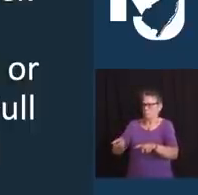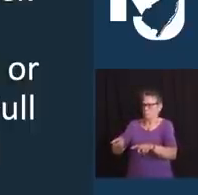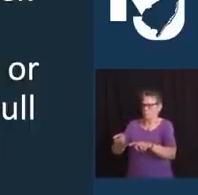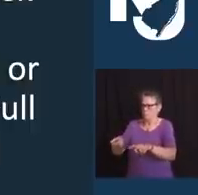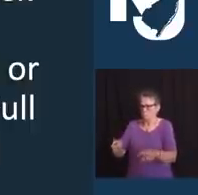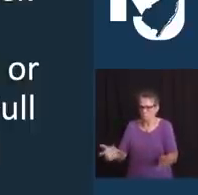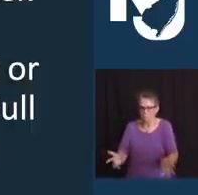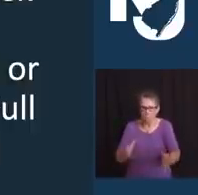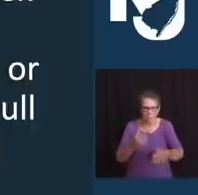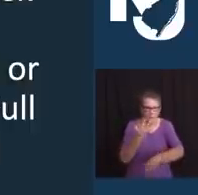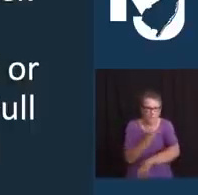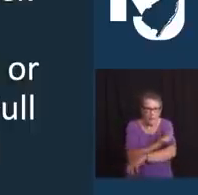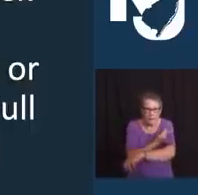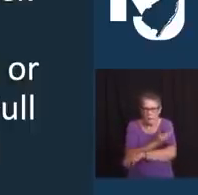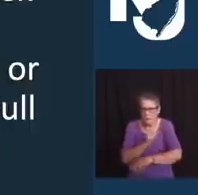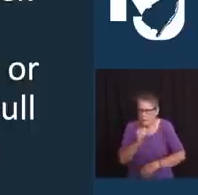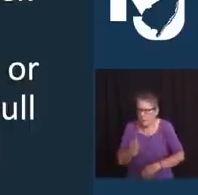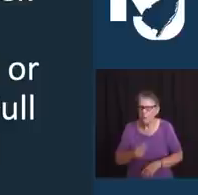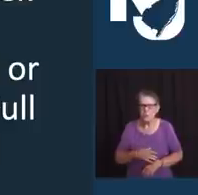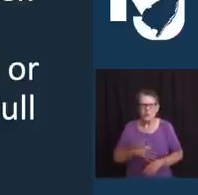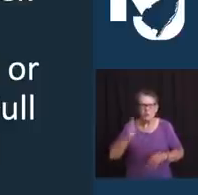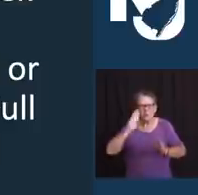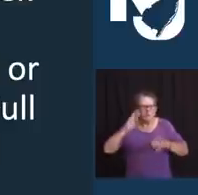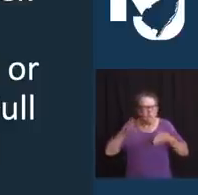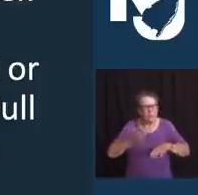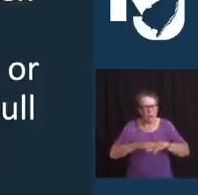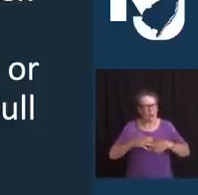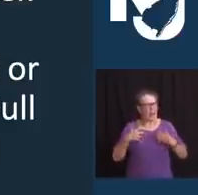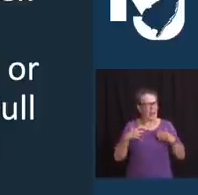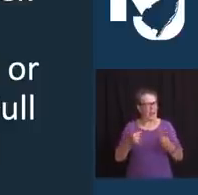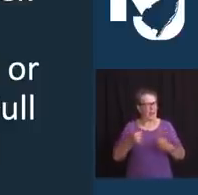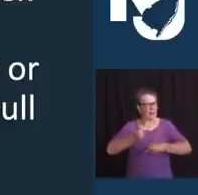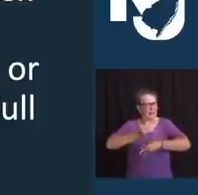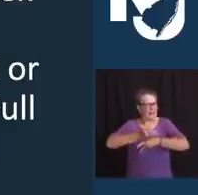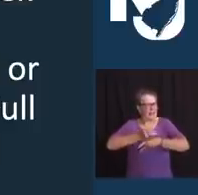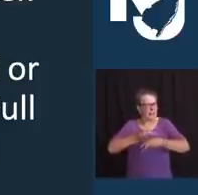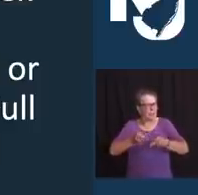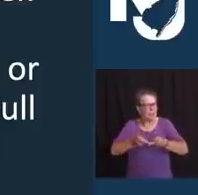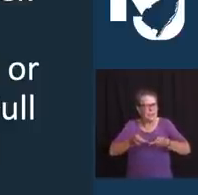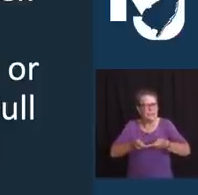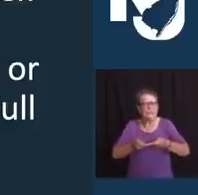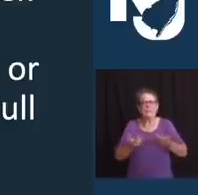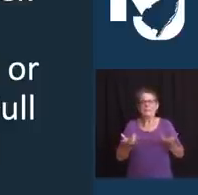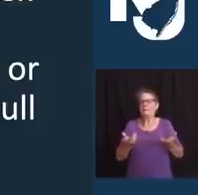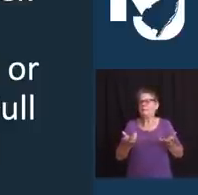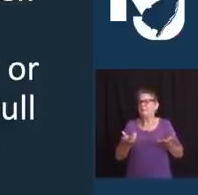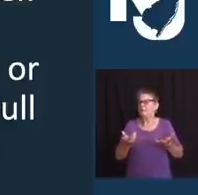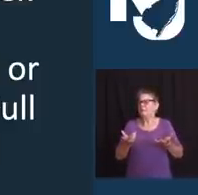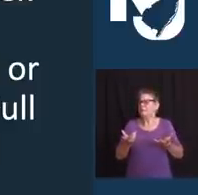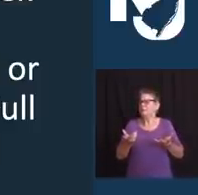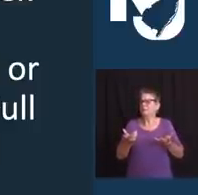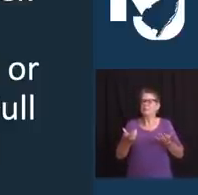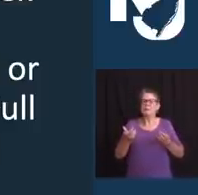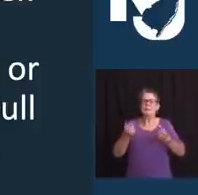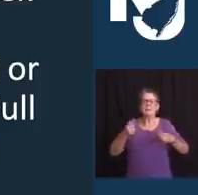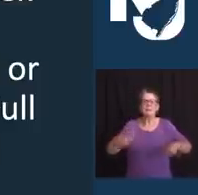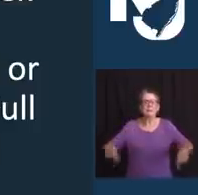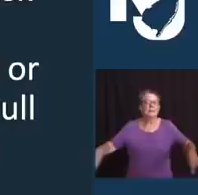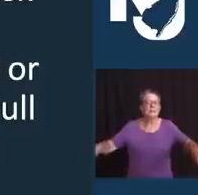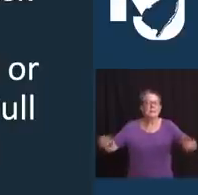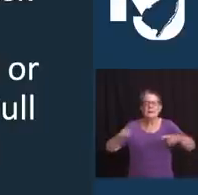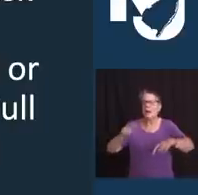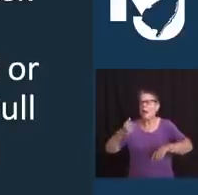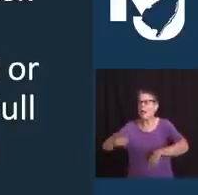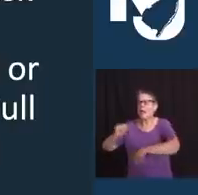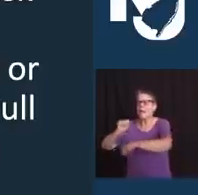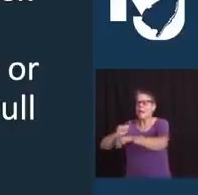facilities and congregate living settings listed, there is nothing stopping any employer from implementing at least as rigorous